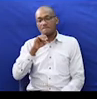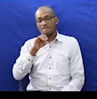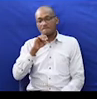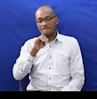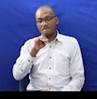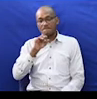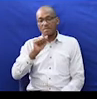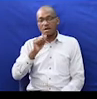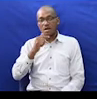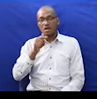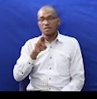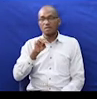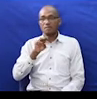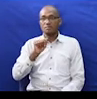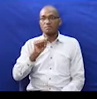which